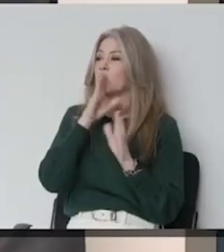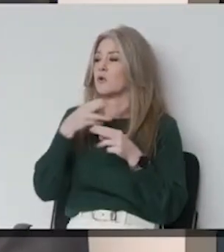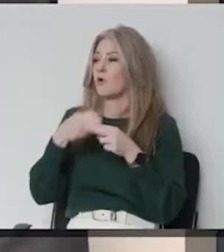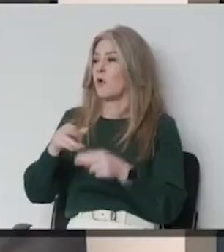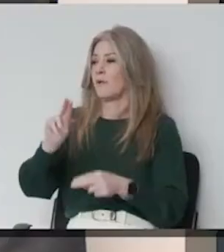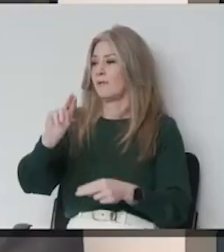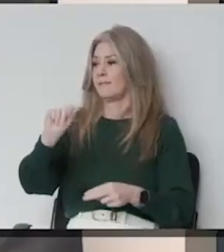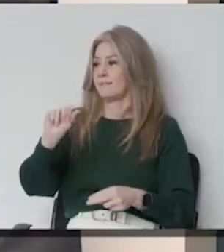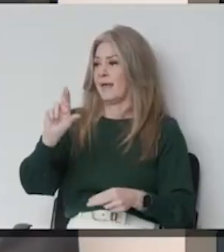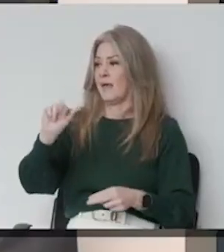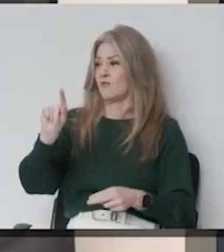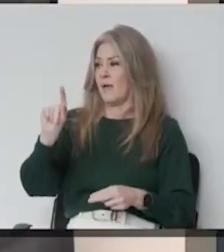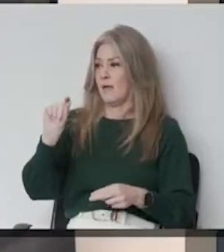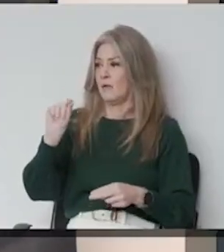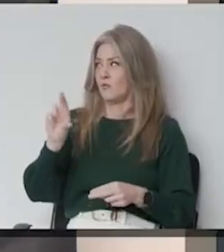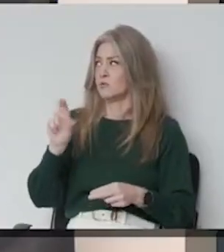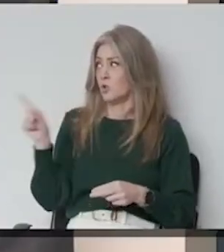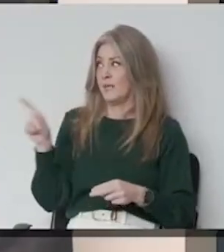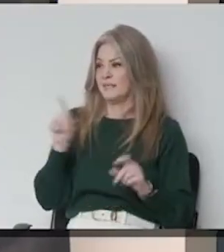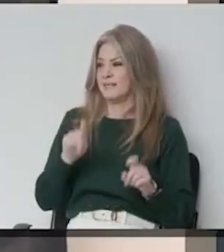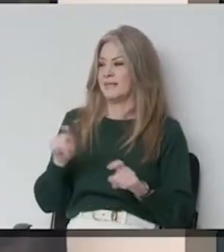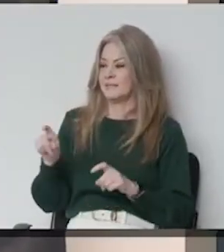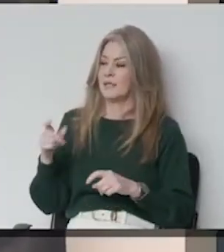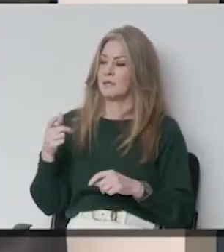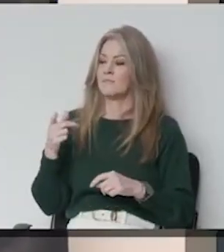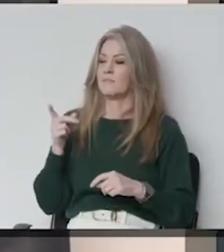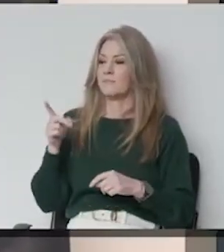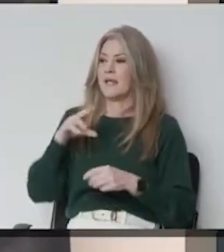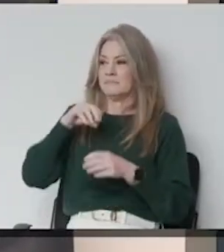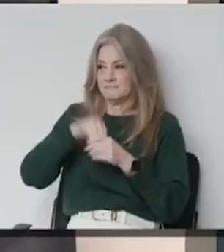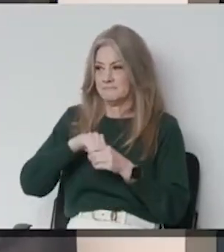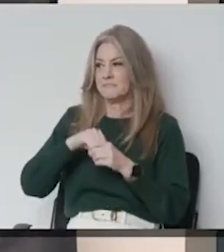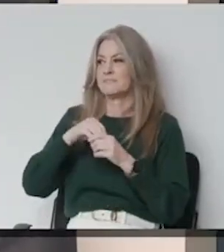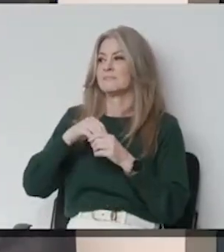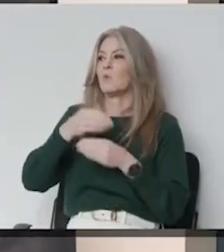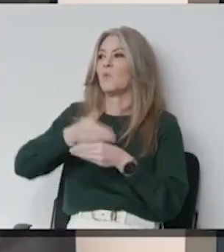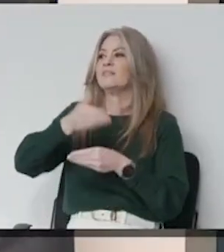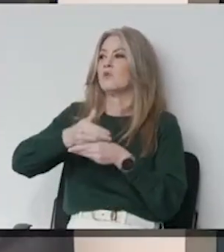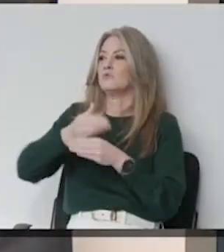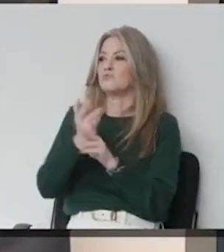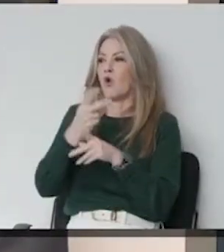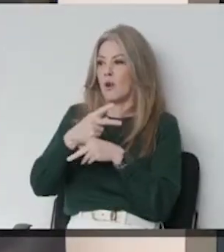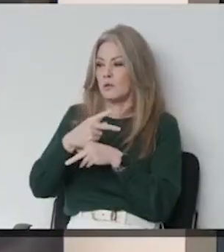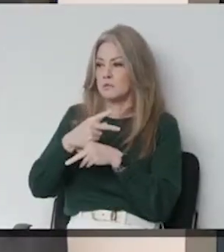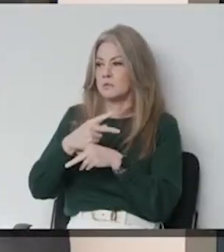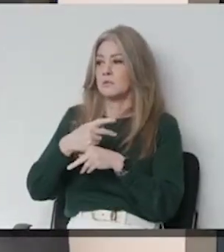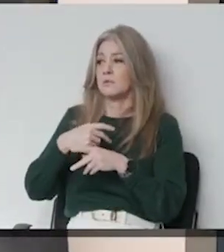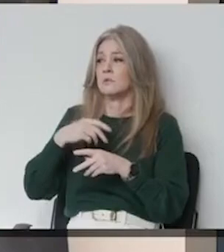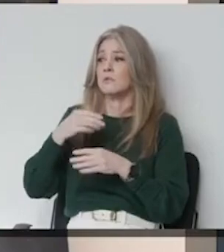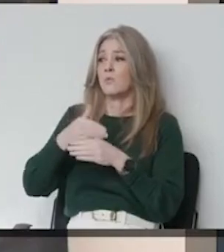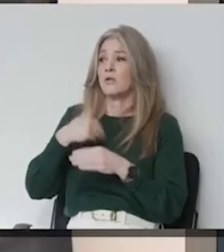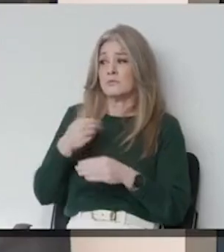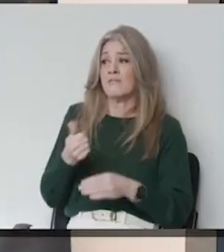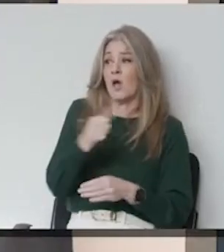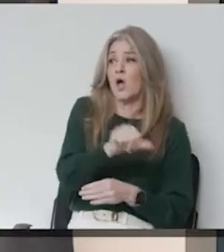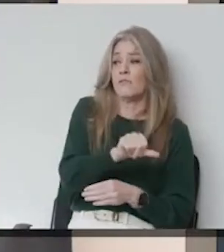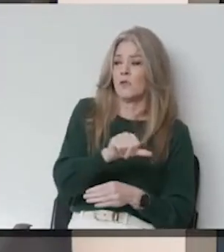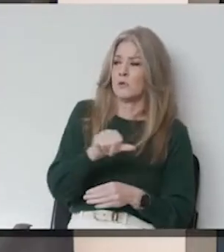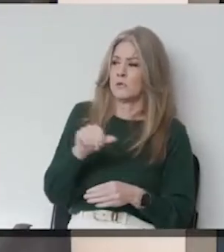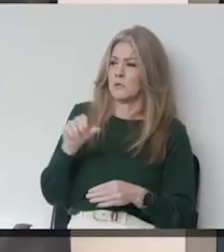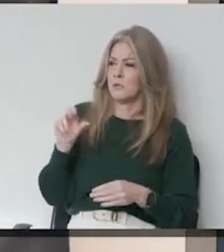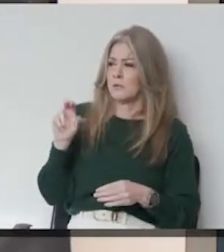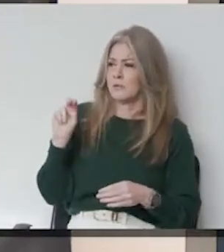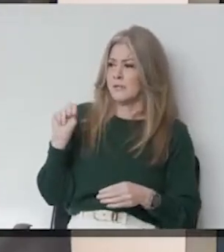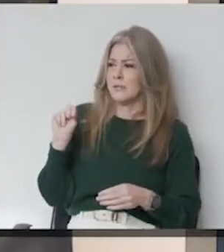doing screen reader testing yourself. So Narrator's built into Windows. There's other Windows screen readers, NVDA